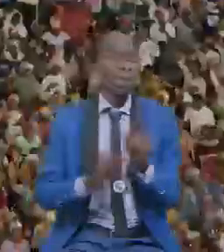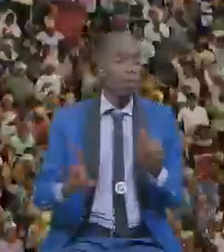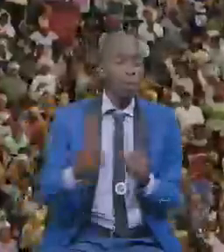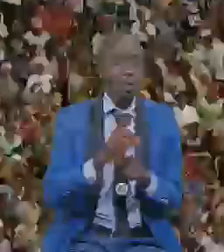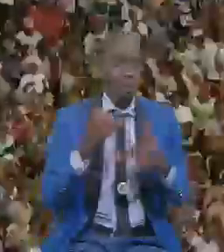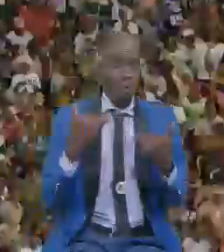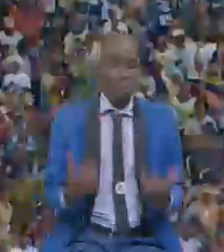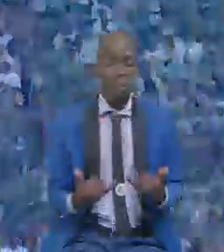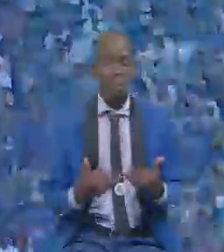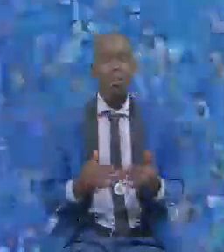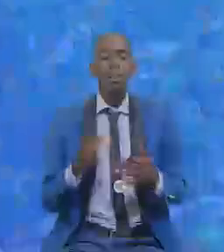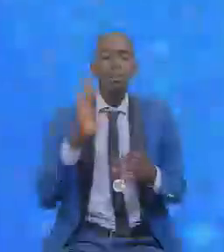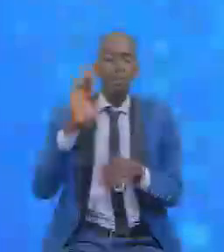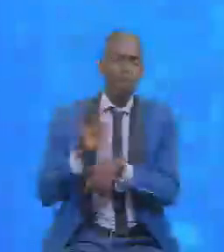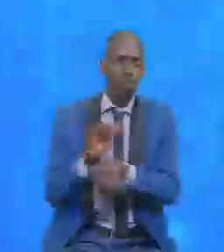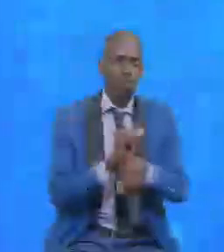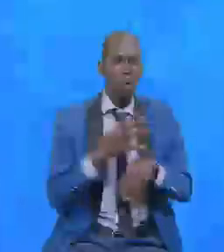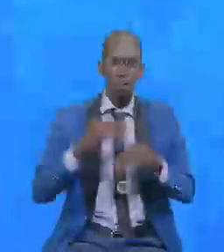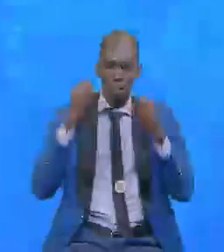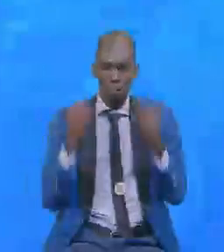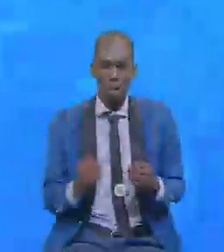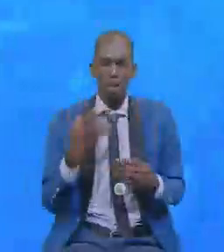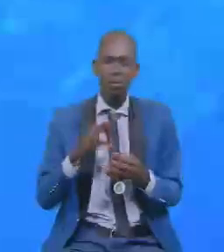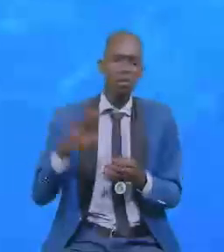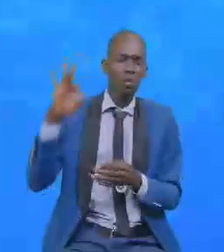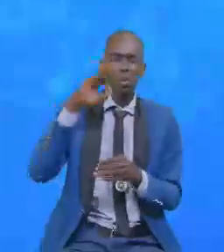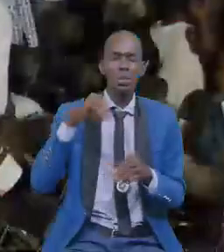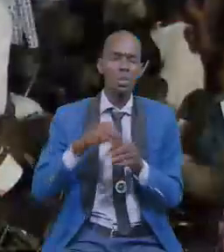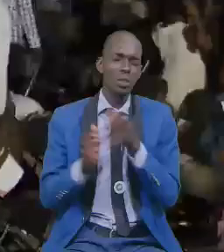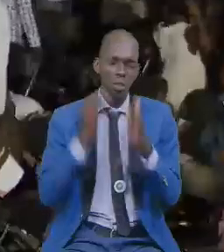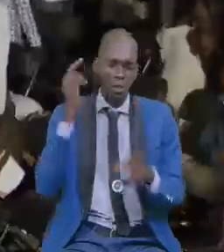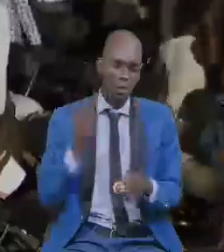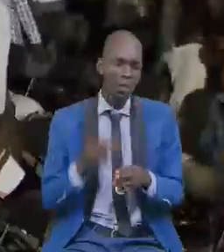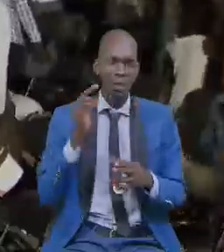operation of your power, of your spirit in Jesus' name.